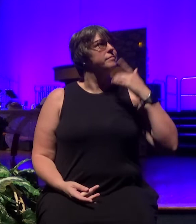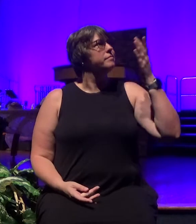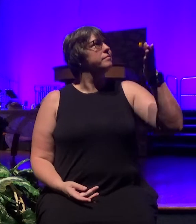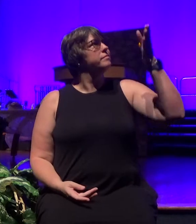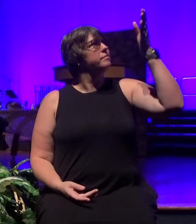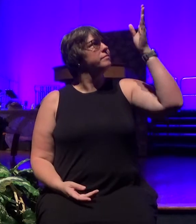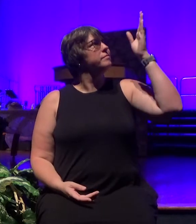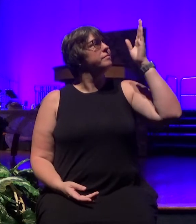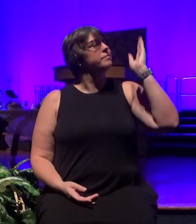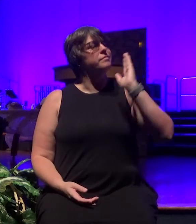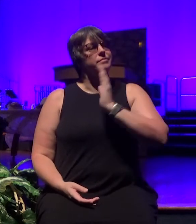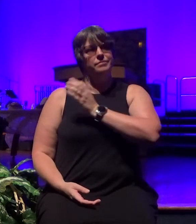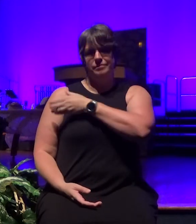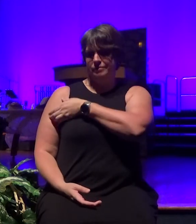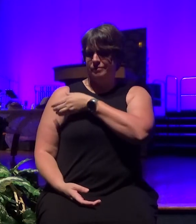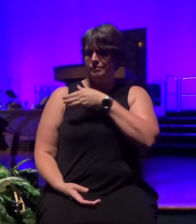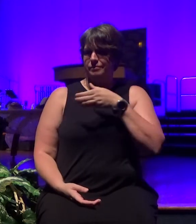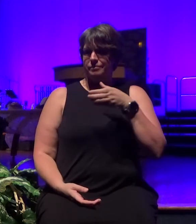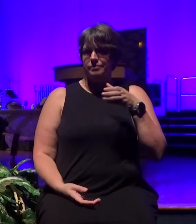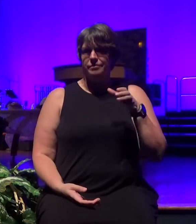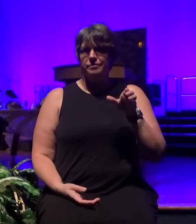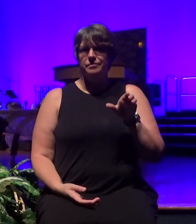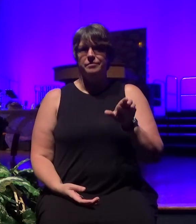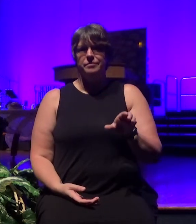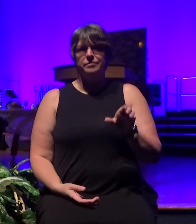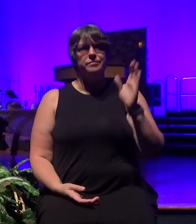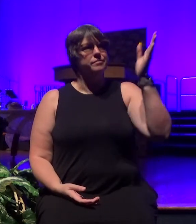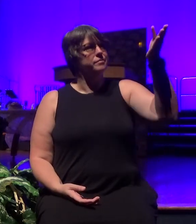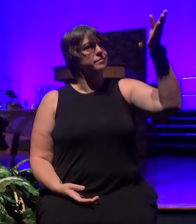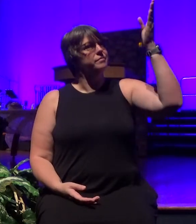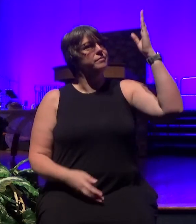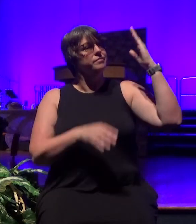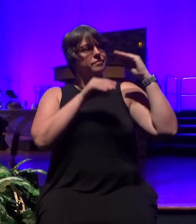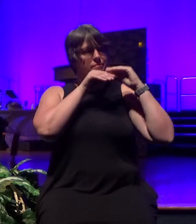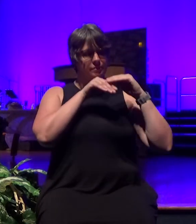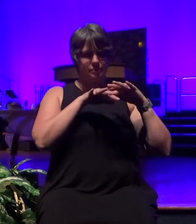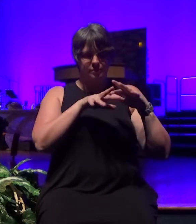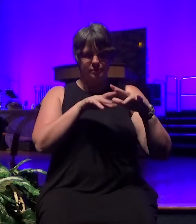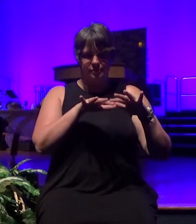the mighty power and the